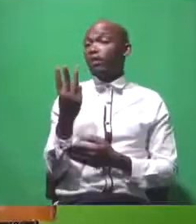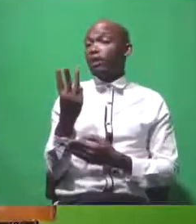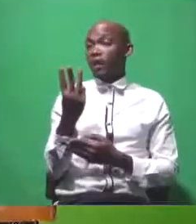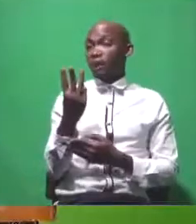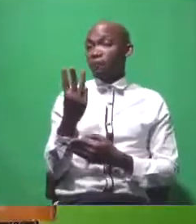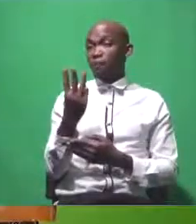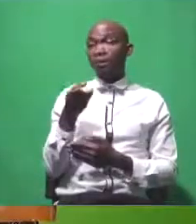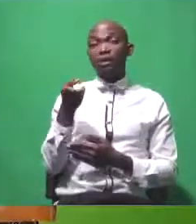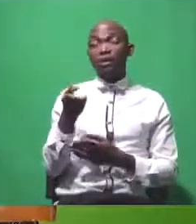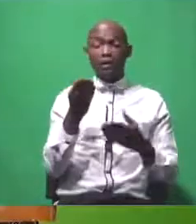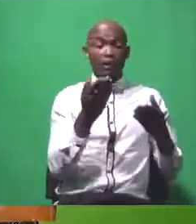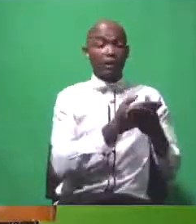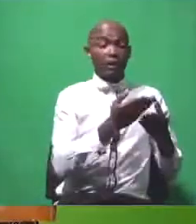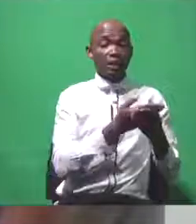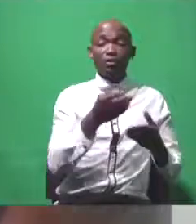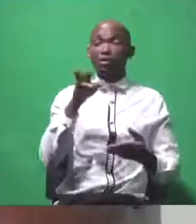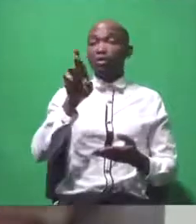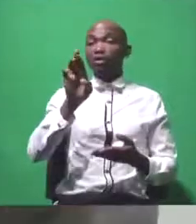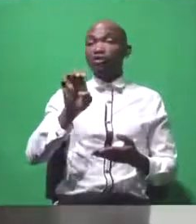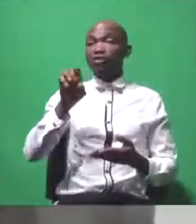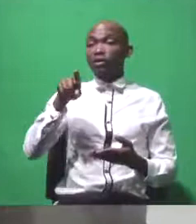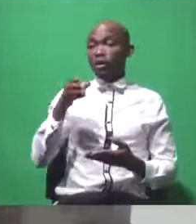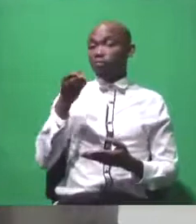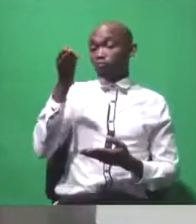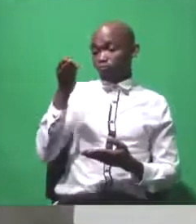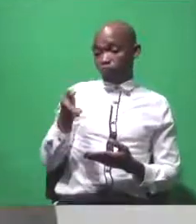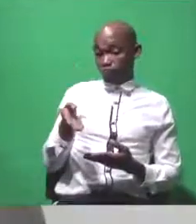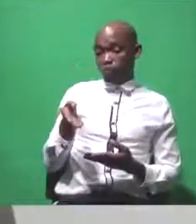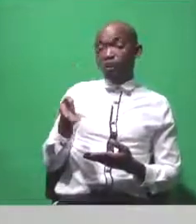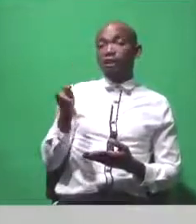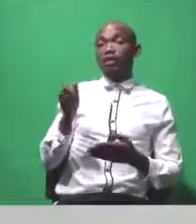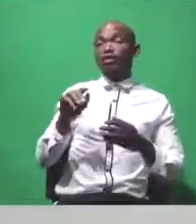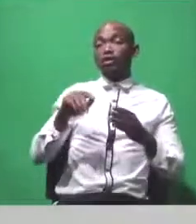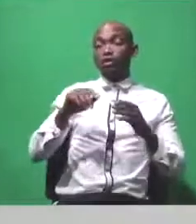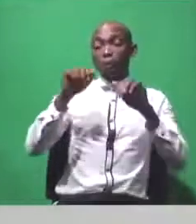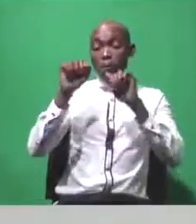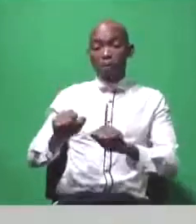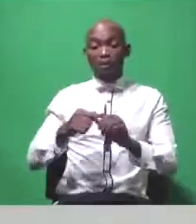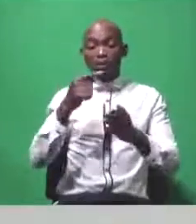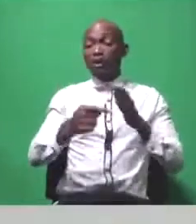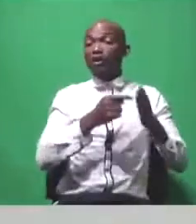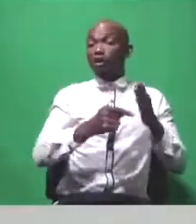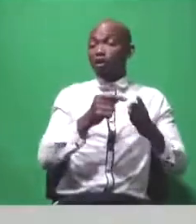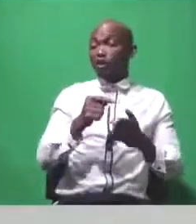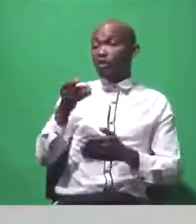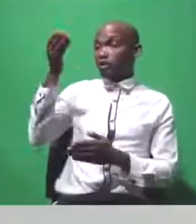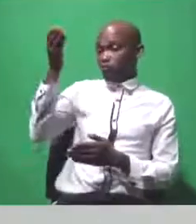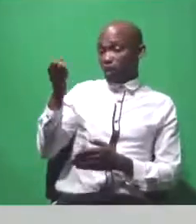This one is an account of RIP, should be recorded at here by saying